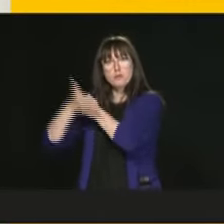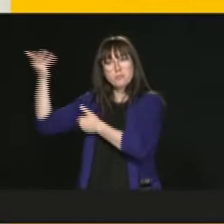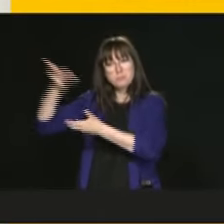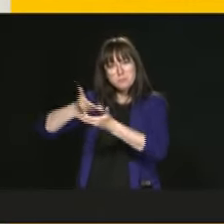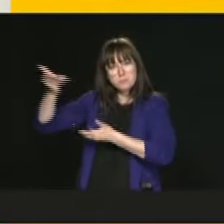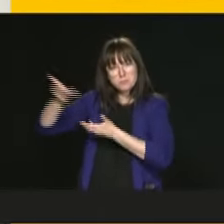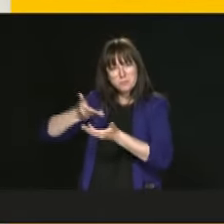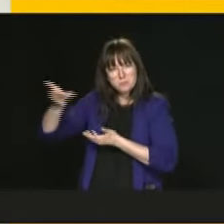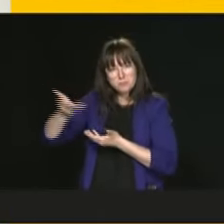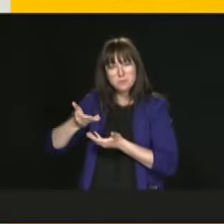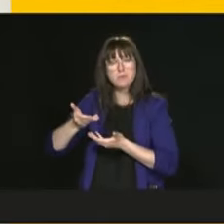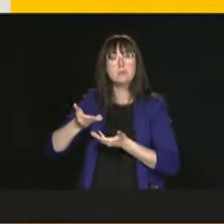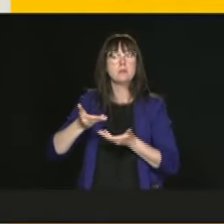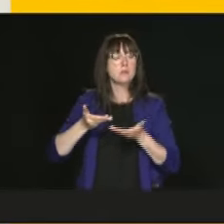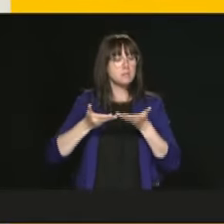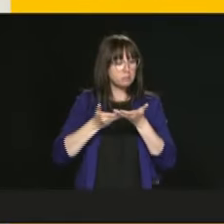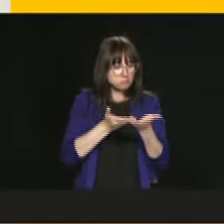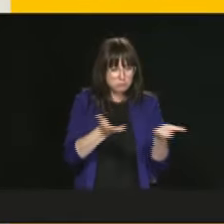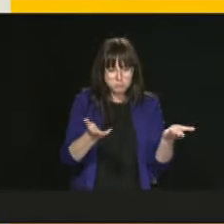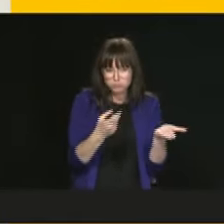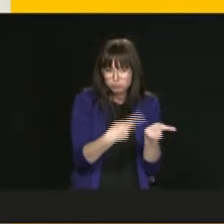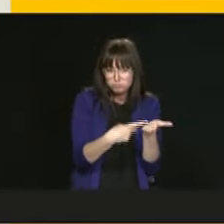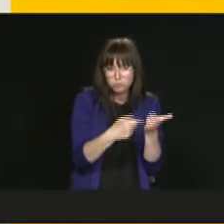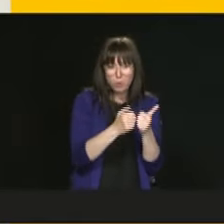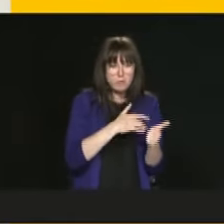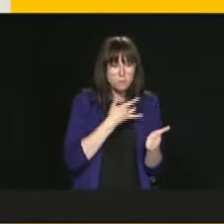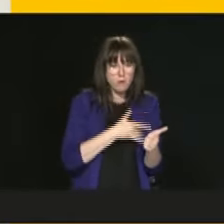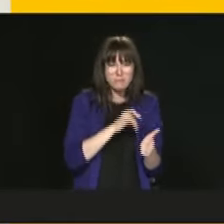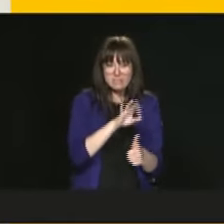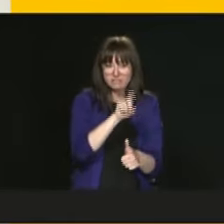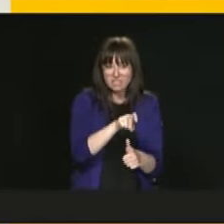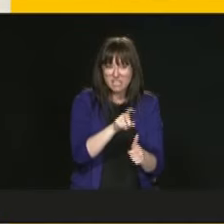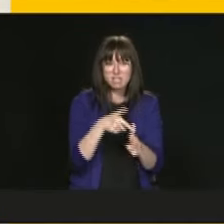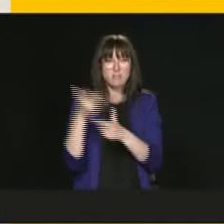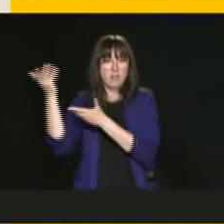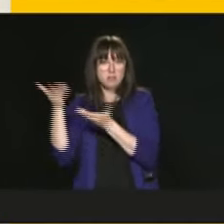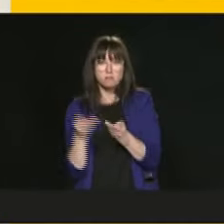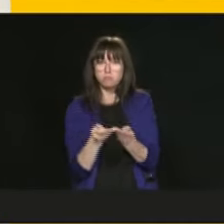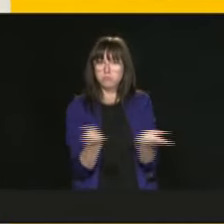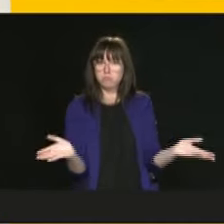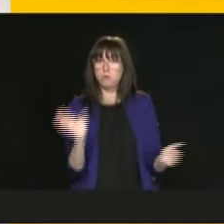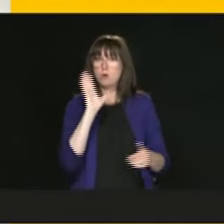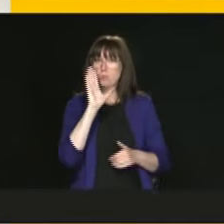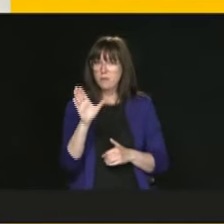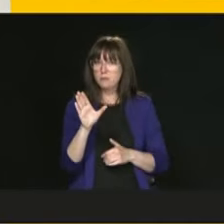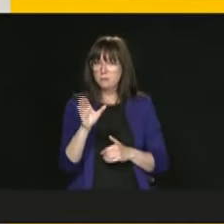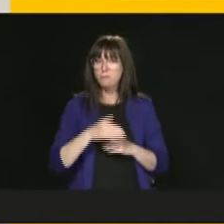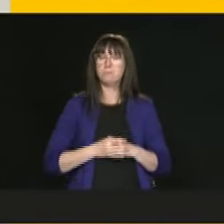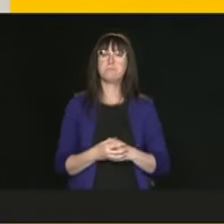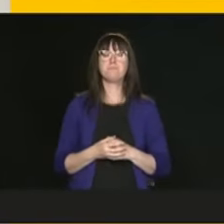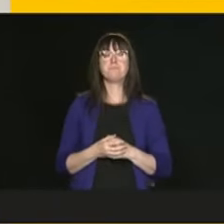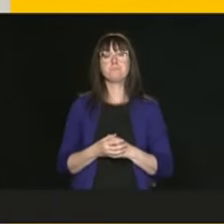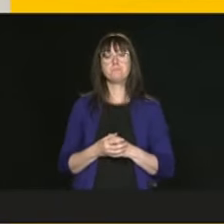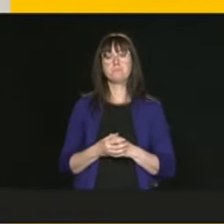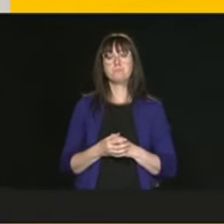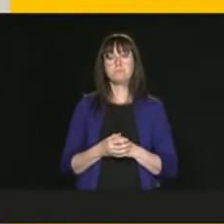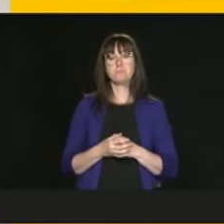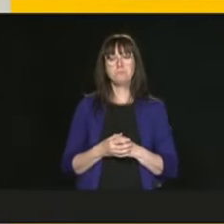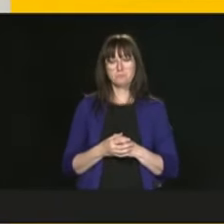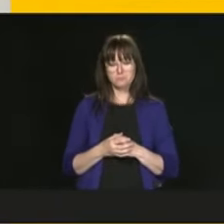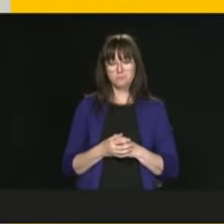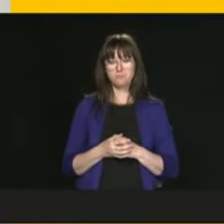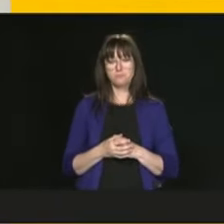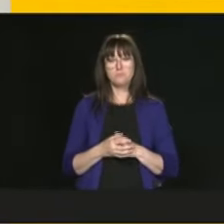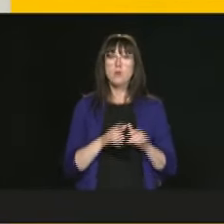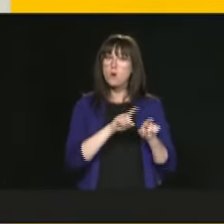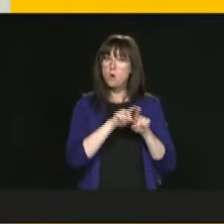the provinces to respond to their needs by creating domestic production here in Canada. But we will be